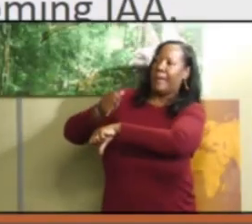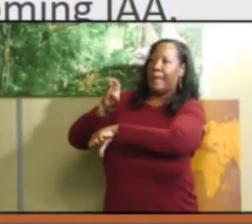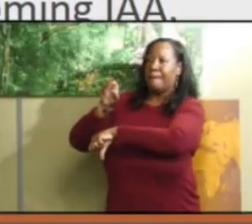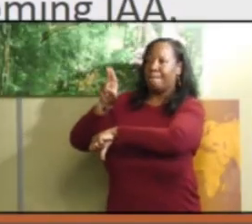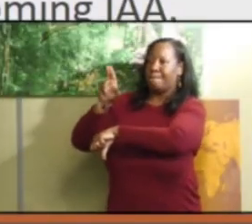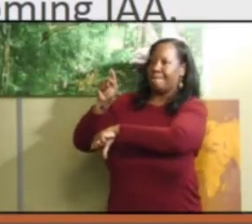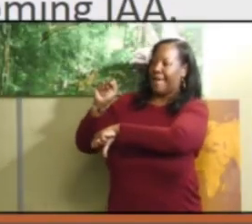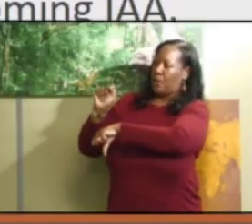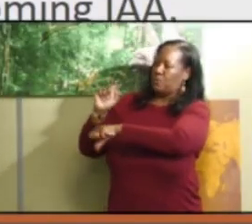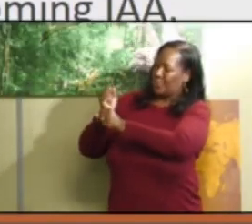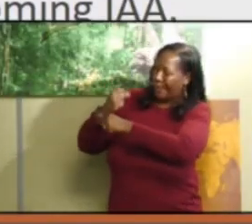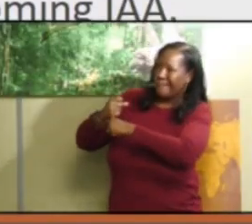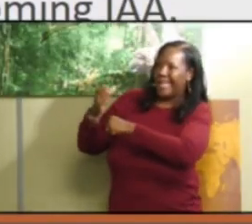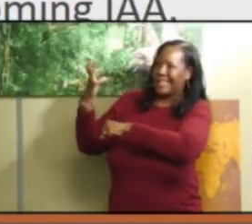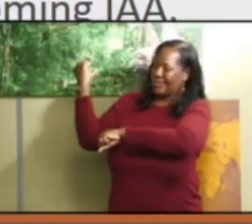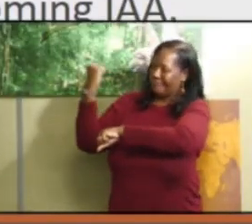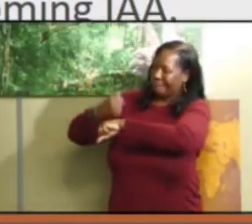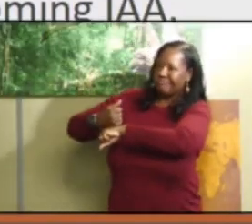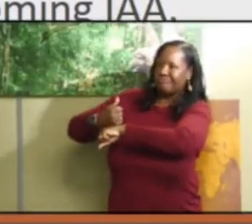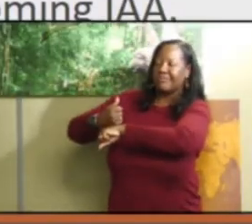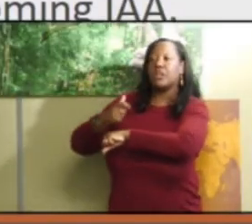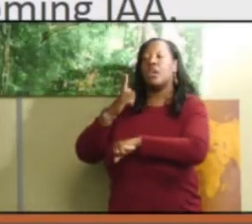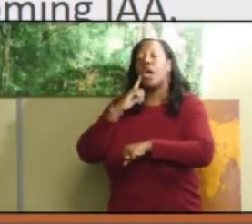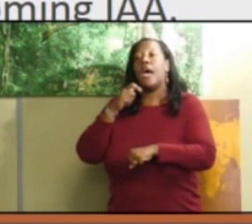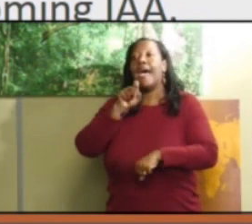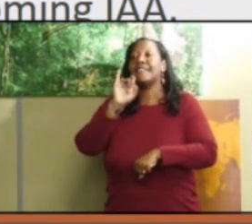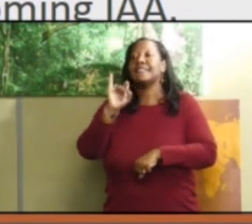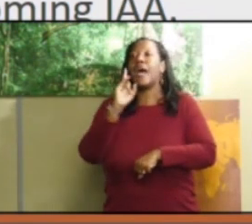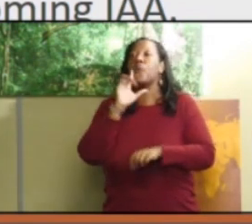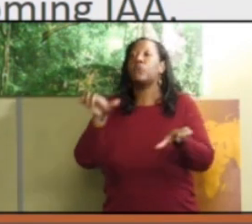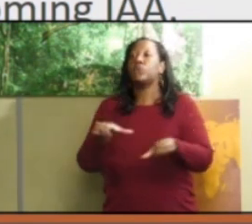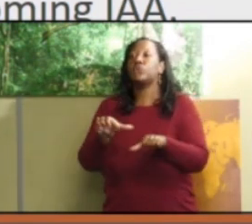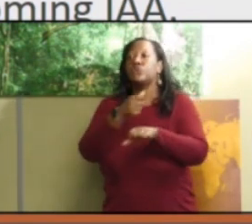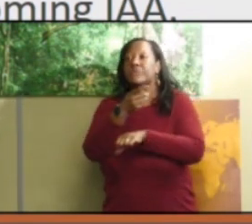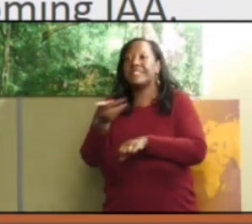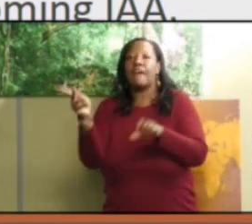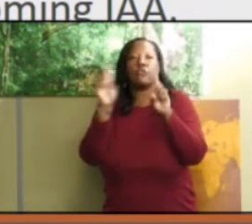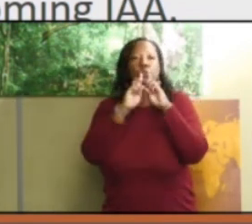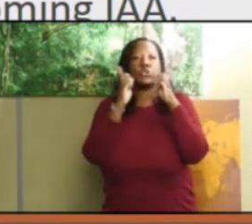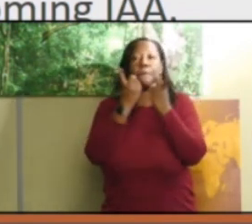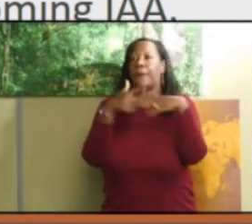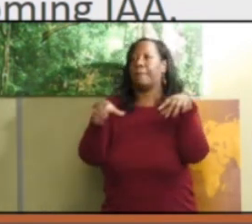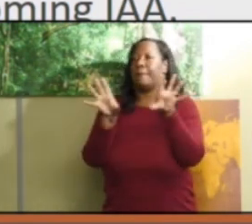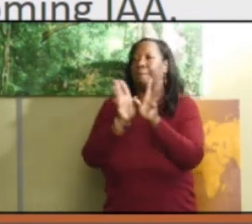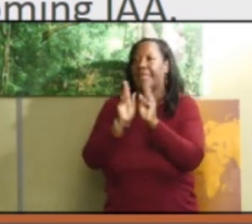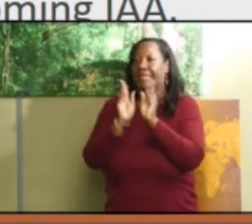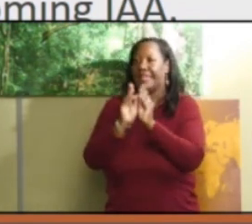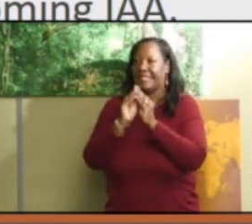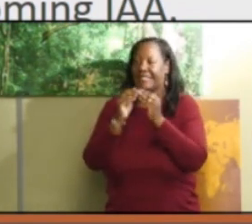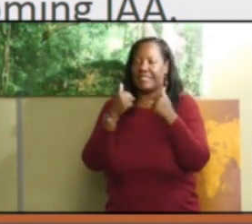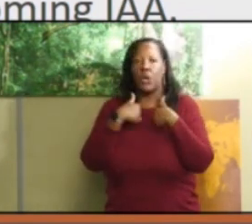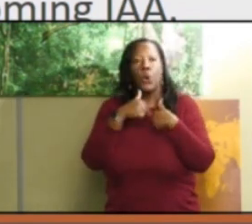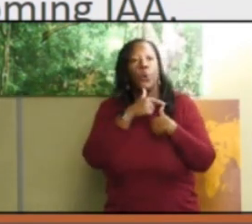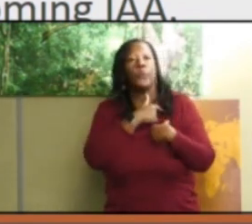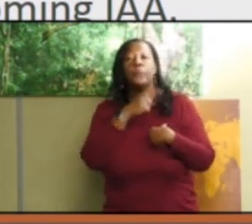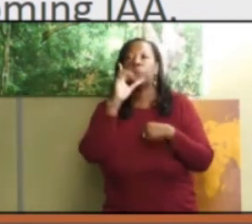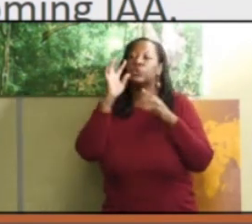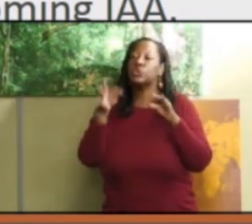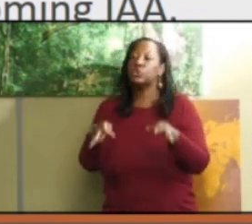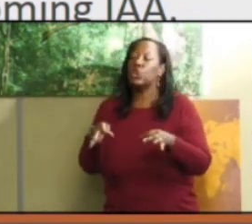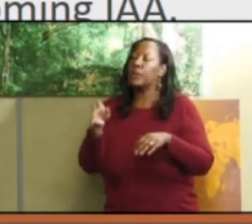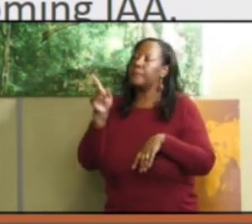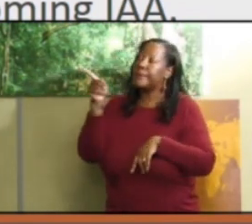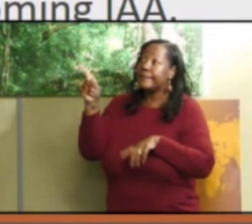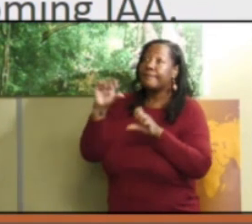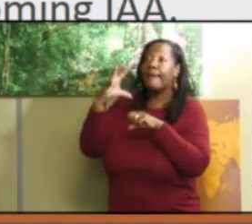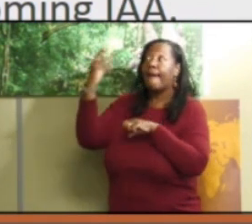at that point, SIE will conduct a series of departmental meetings where we determine if the other agency